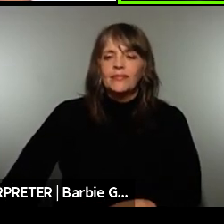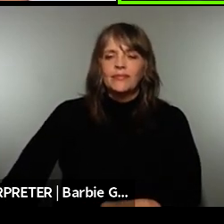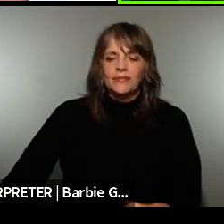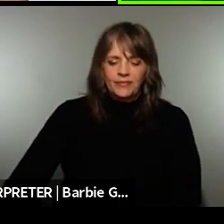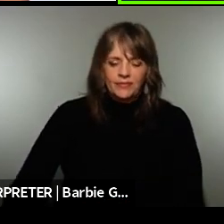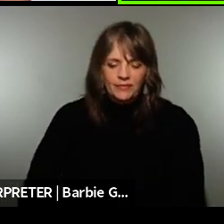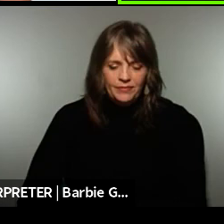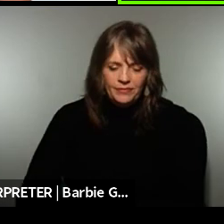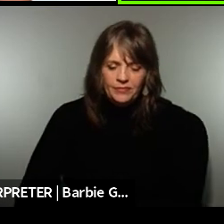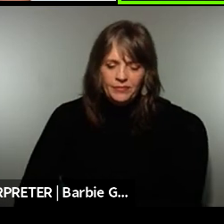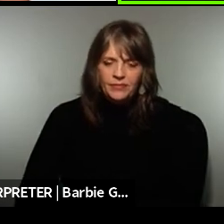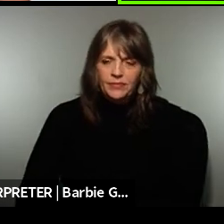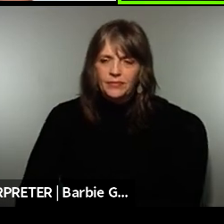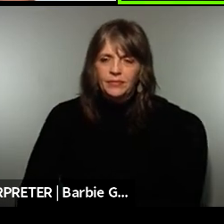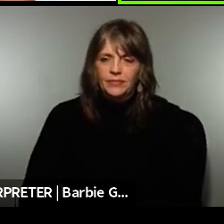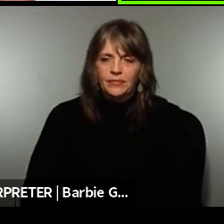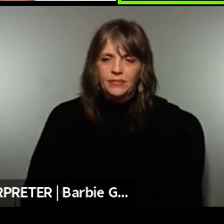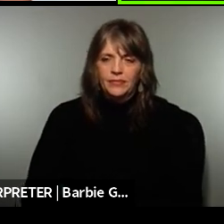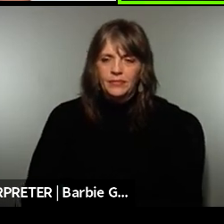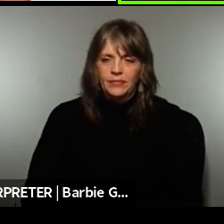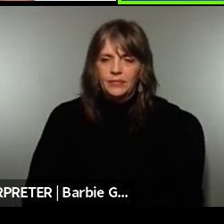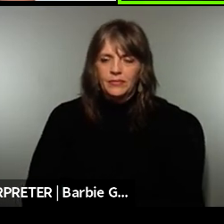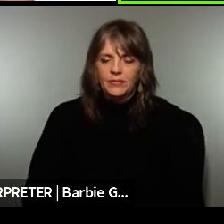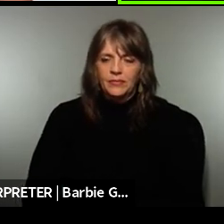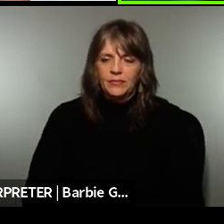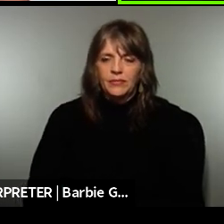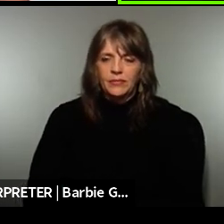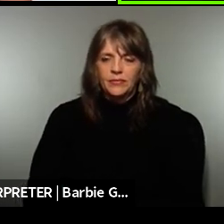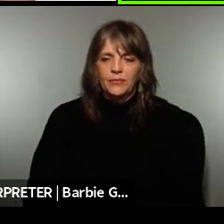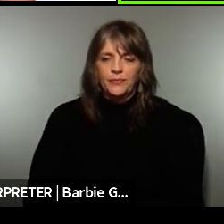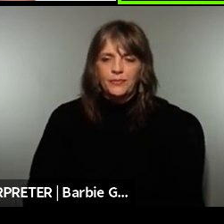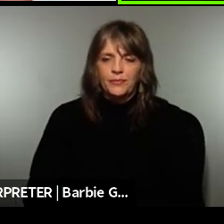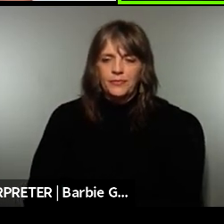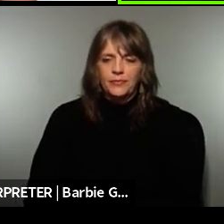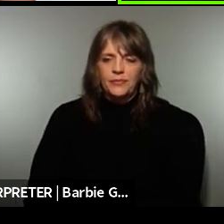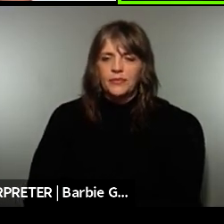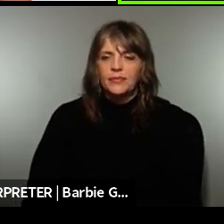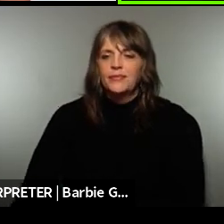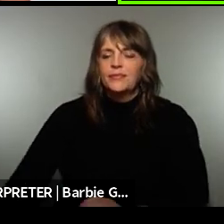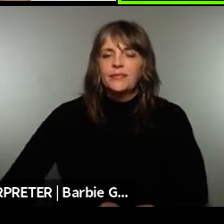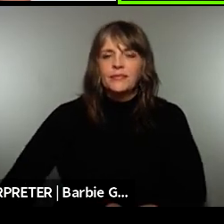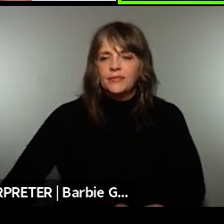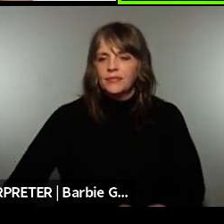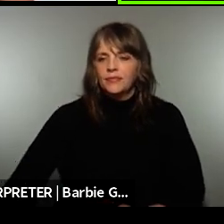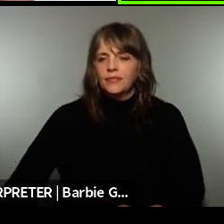Thank you.